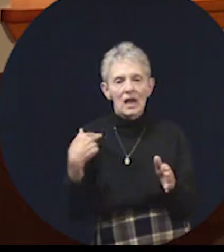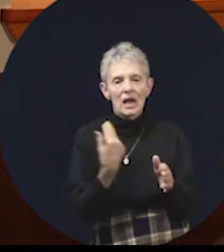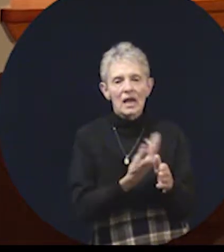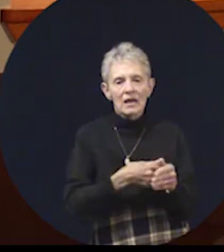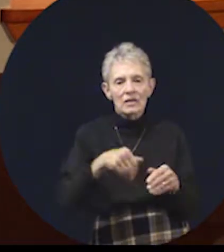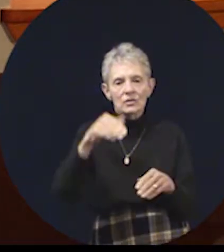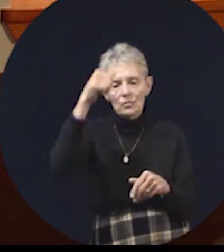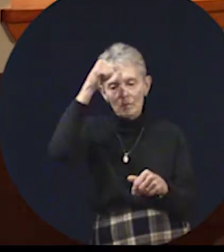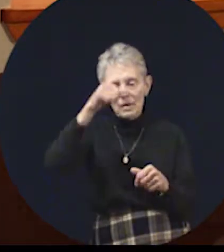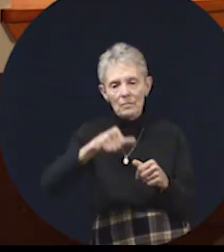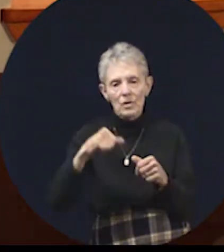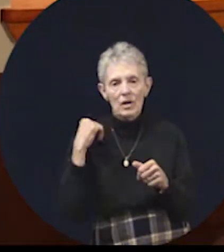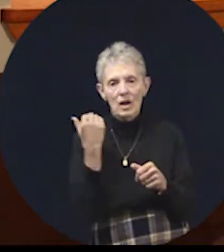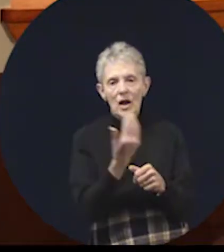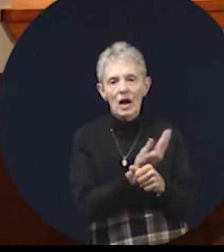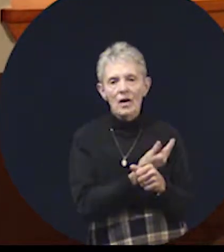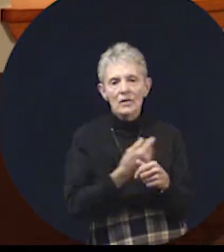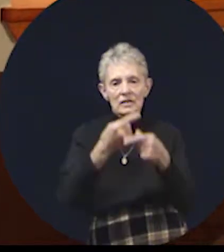sin.